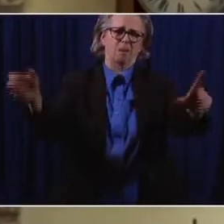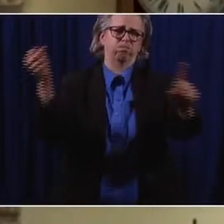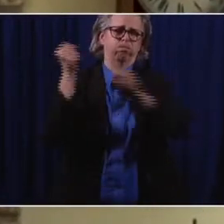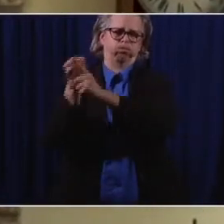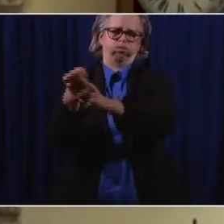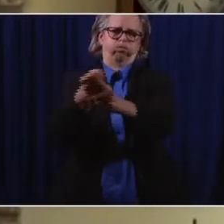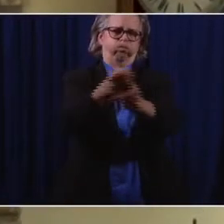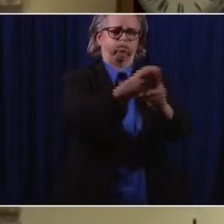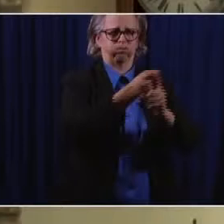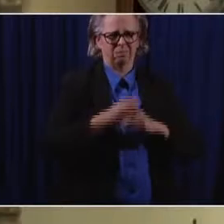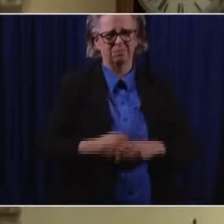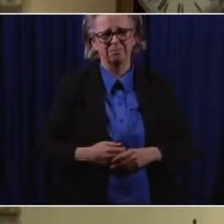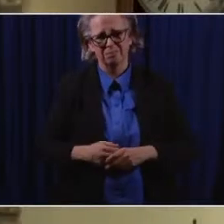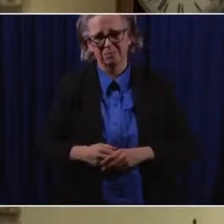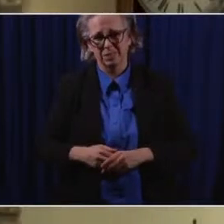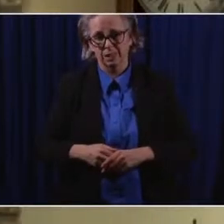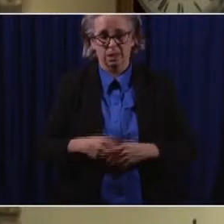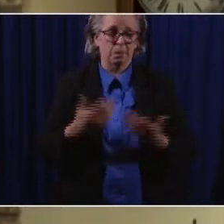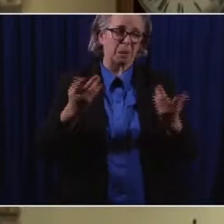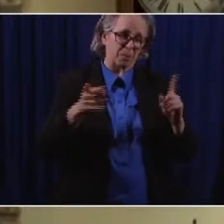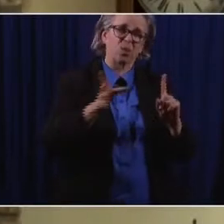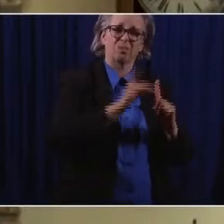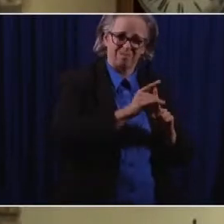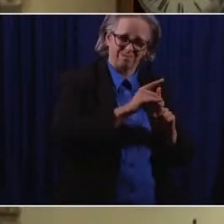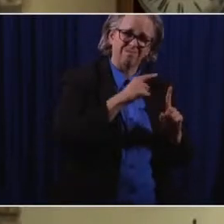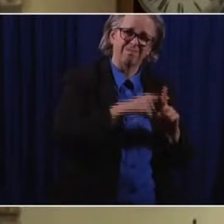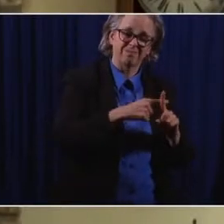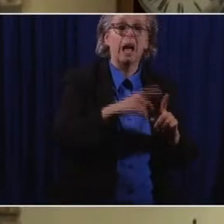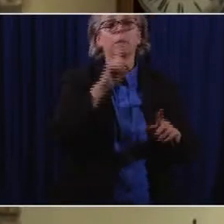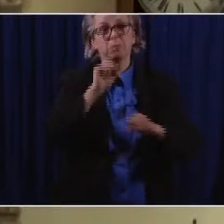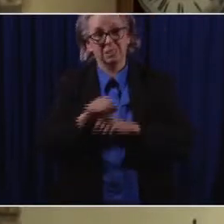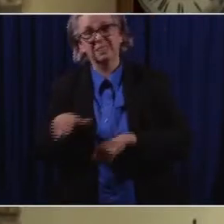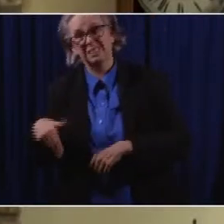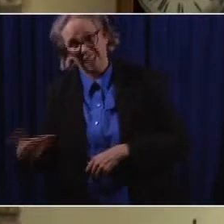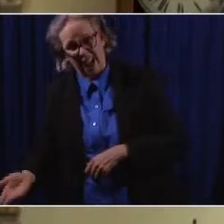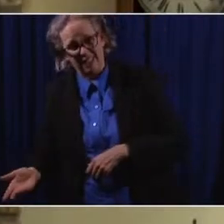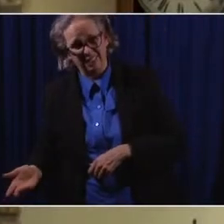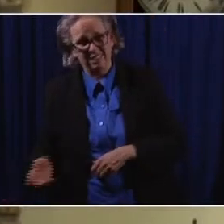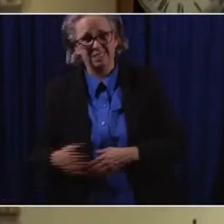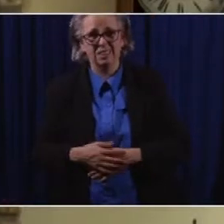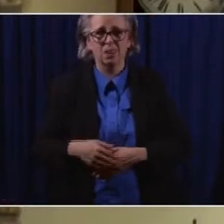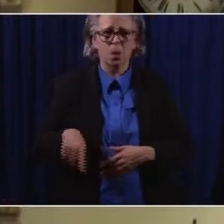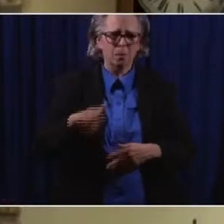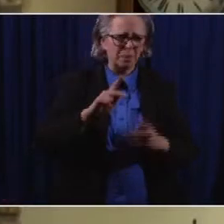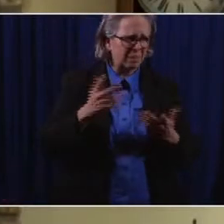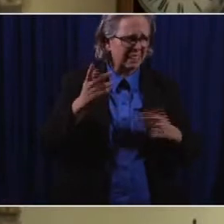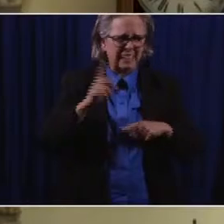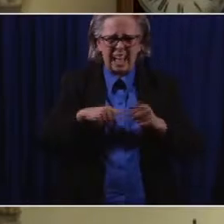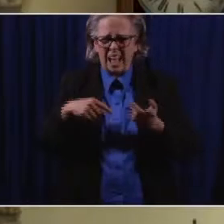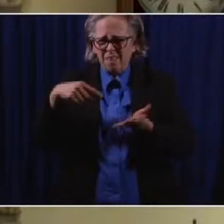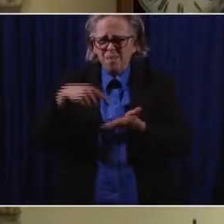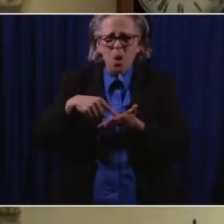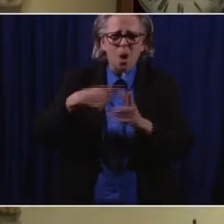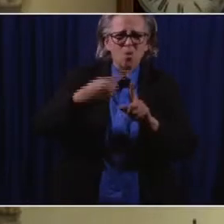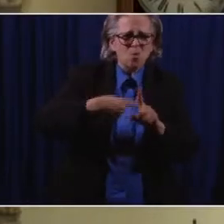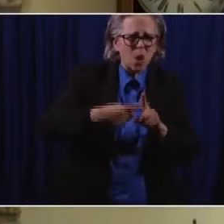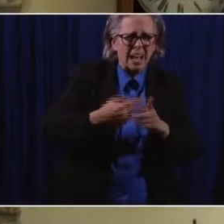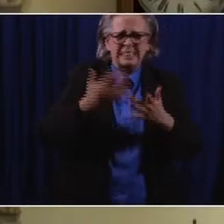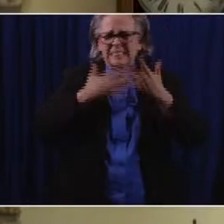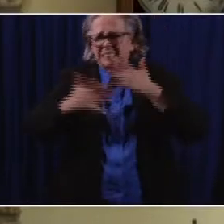sick. We have Ohioans who are struggling to pay their rent, their mortgage, water and sewer, utility